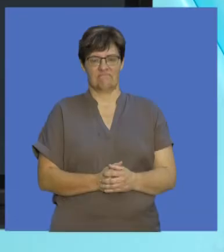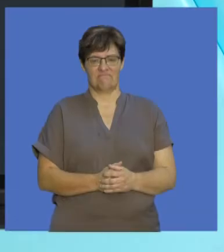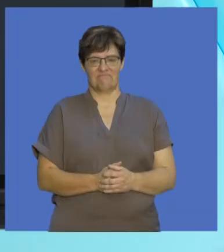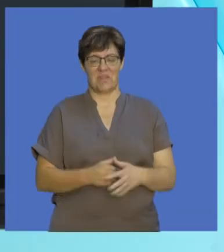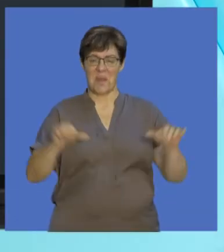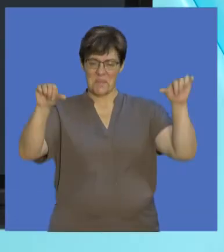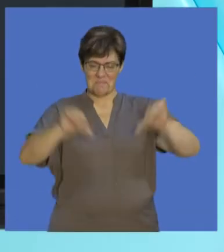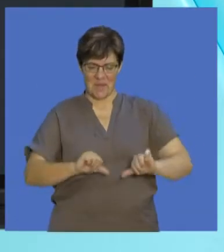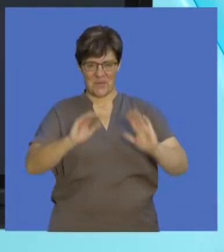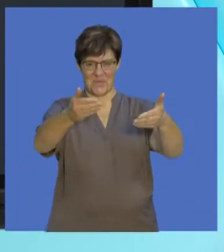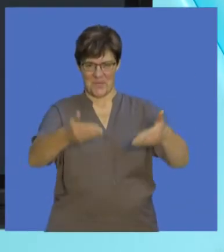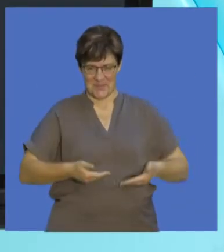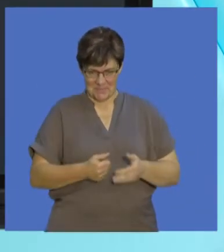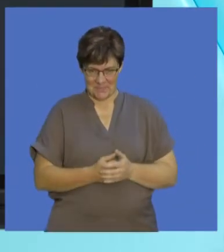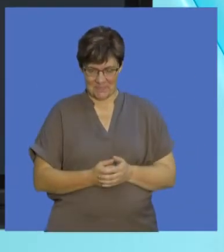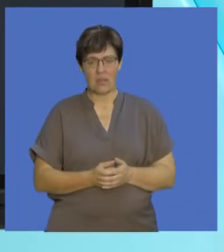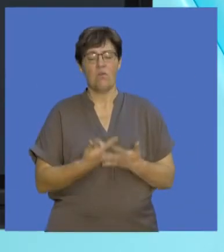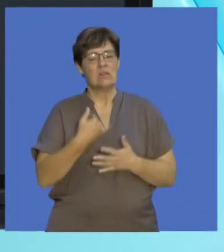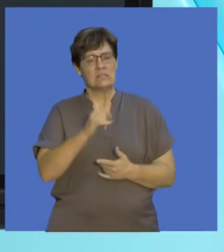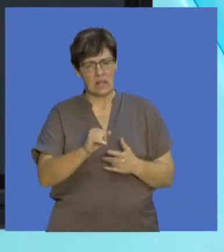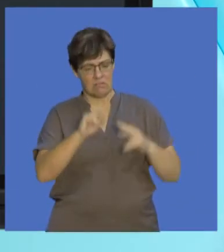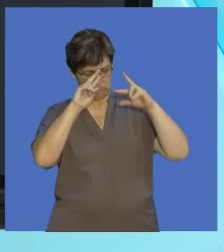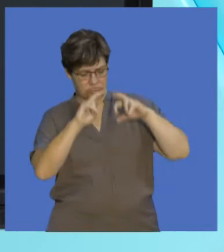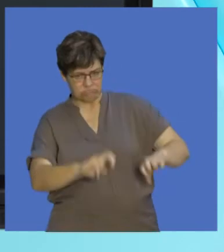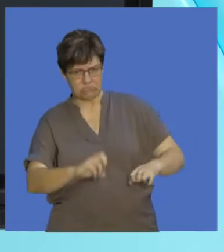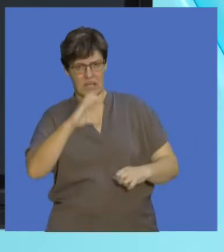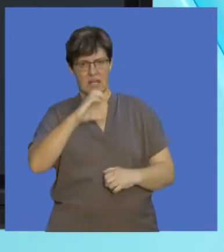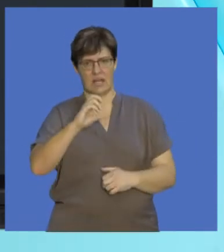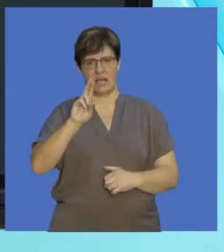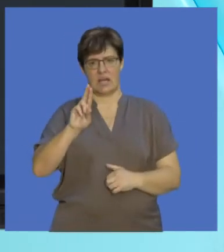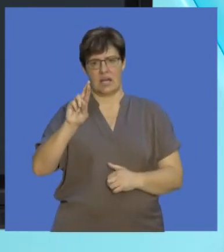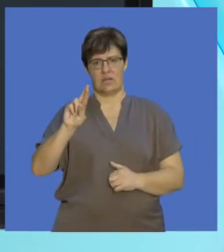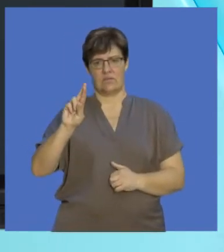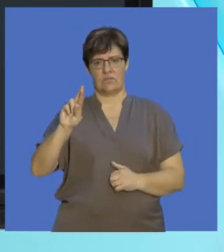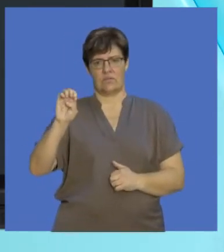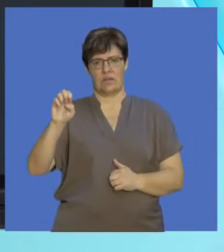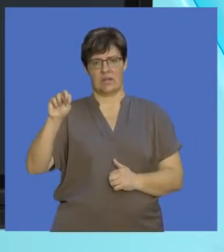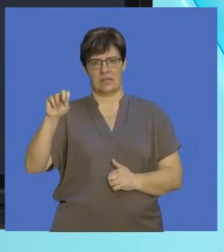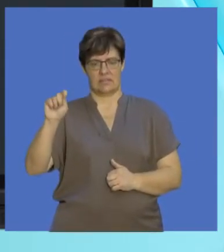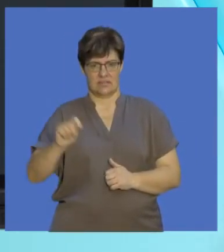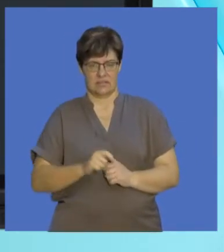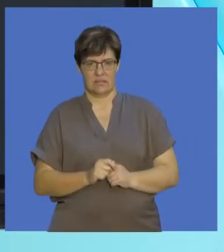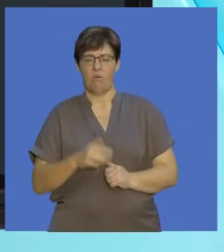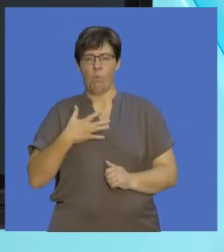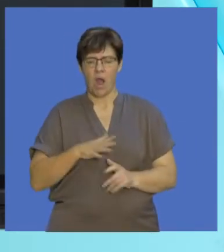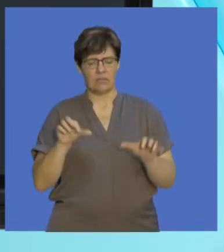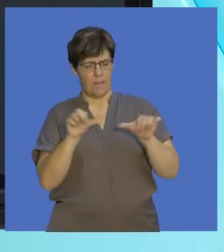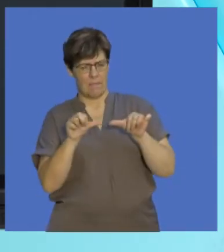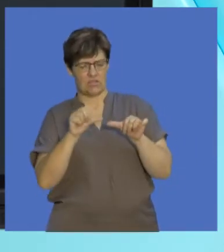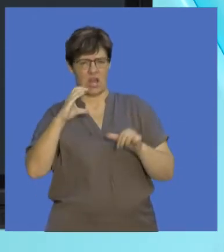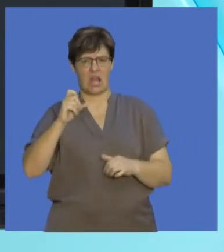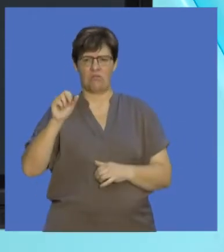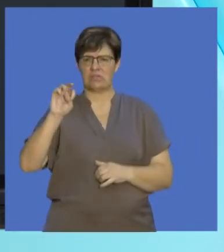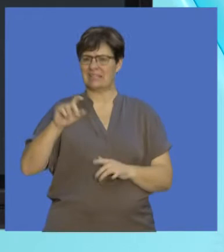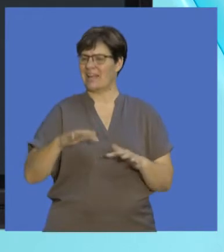Welcome back to our second segment. We're still exploring current. Now we want to shift gears and look into exactly how do we measure current in as far